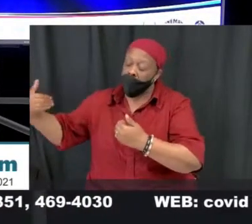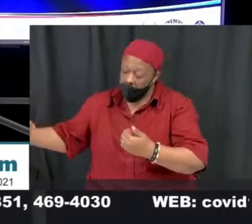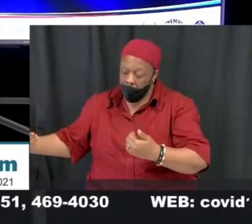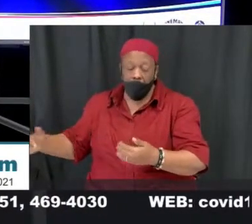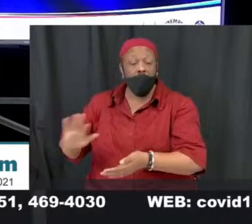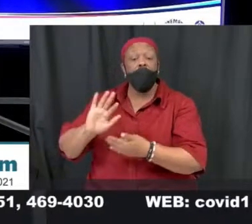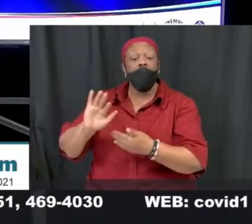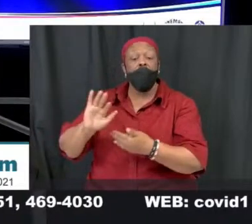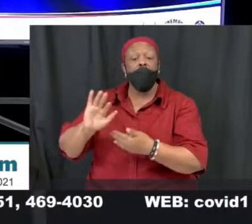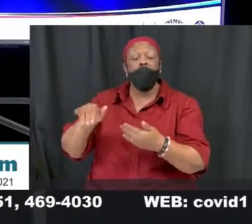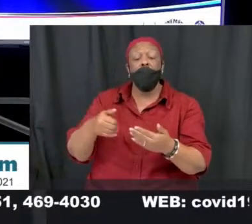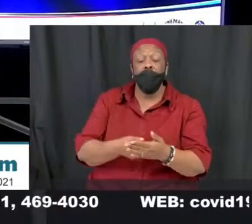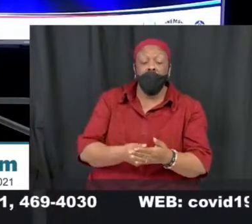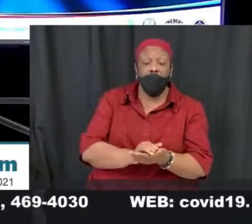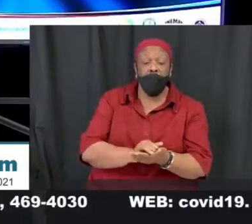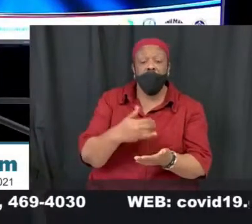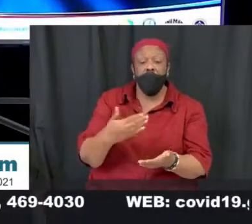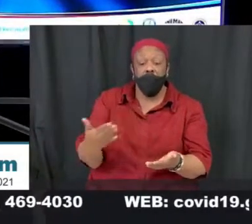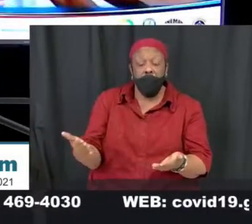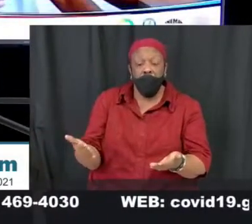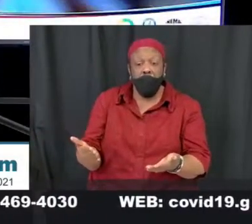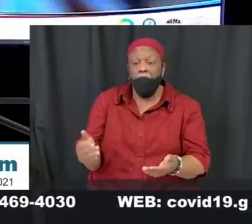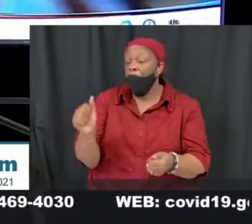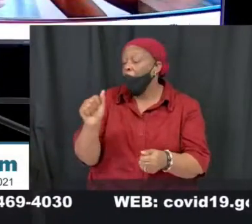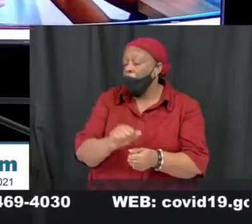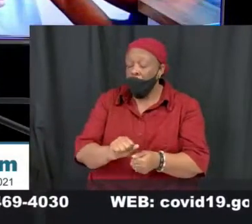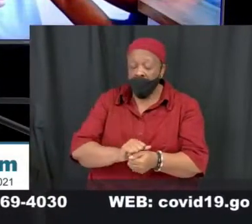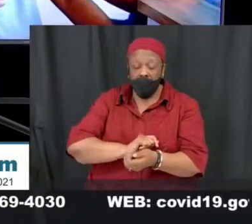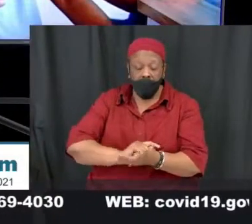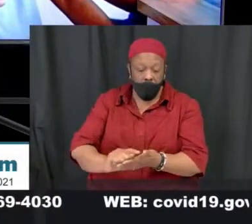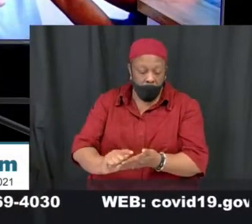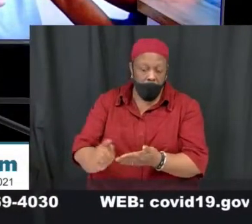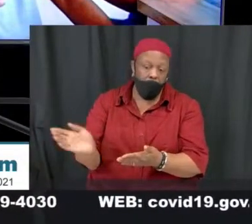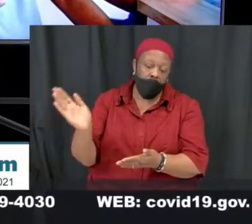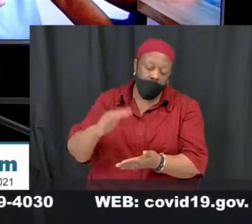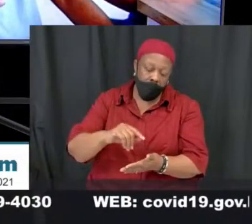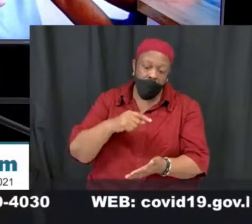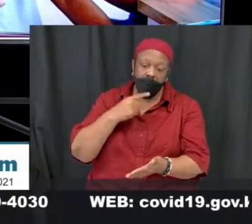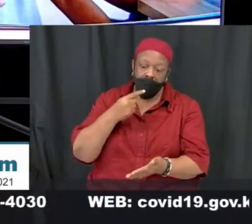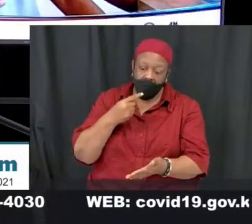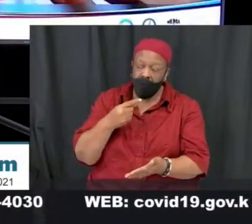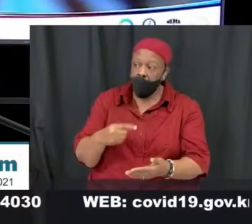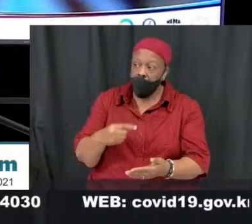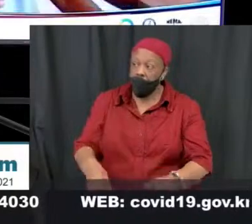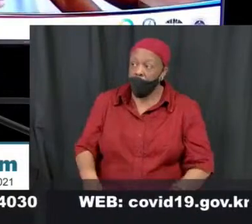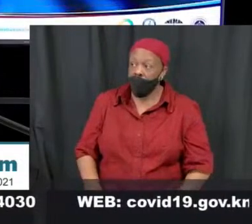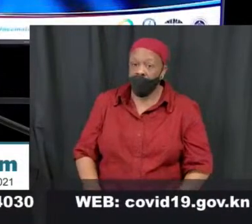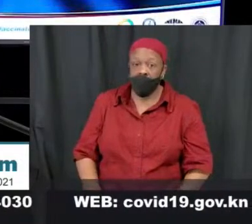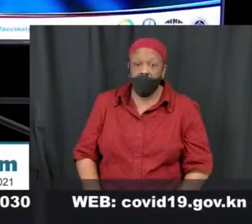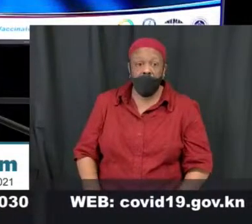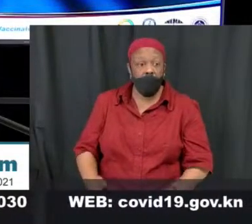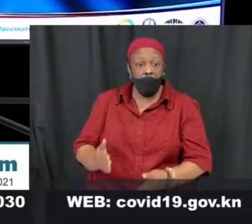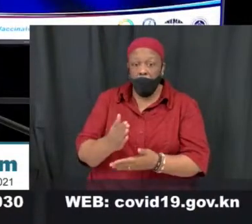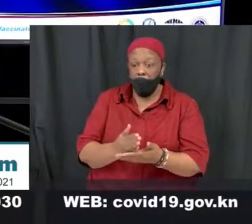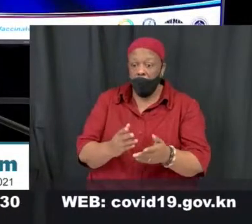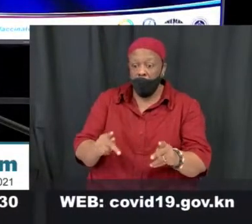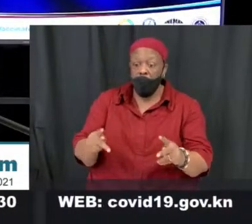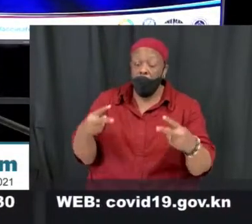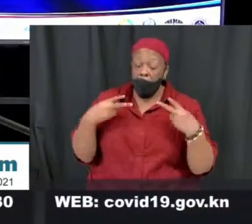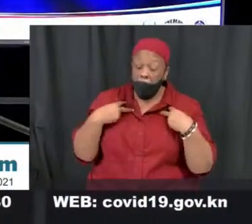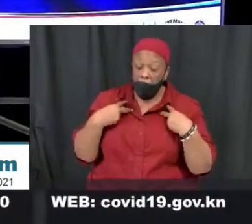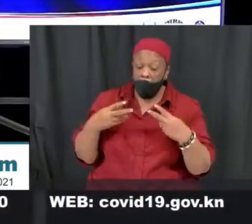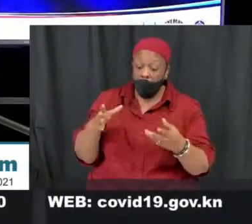distancing, wearing your mask, hand sanitizer. I make sure I keep a hand sanitizer in my bag. In